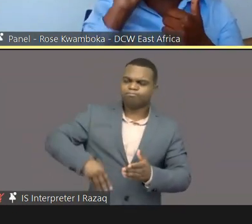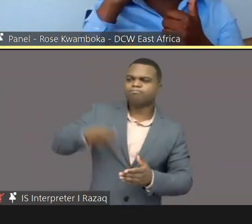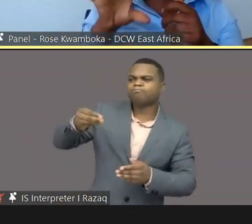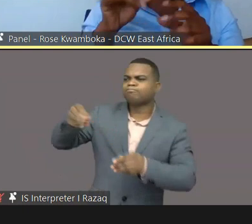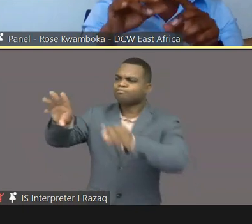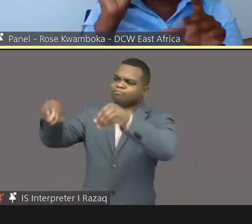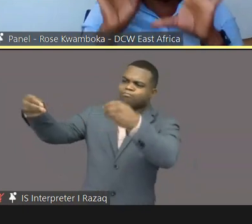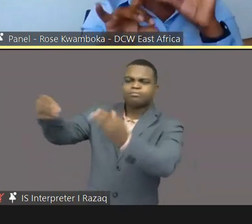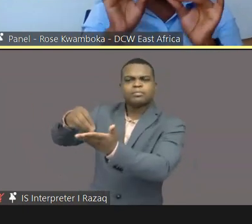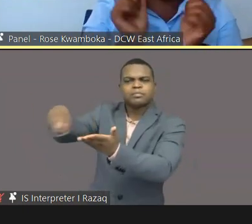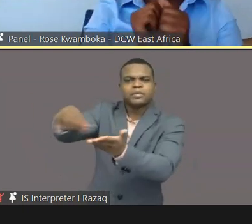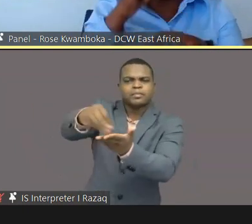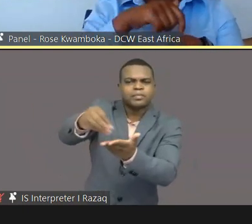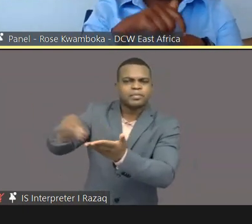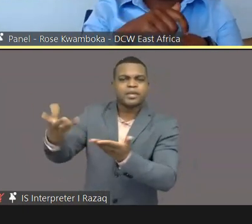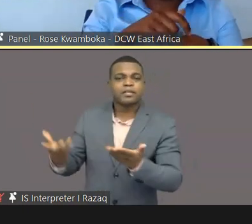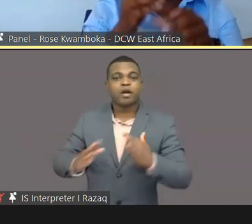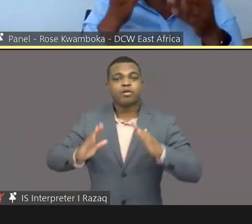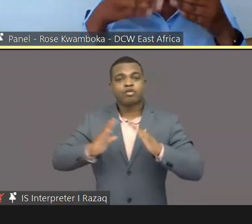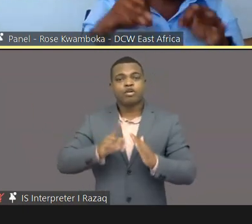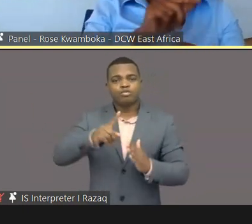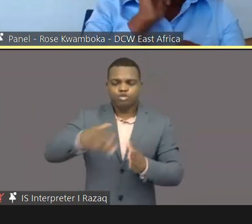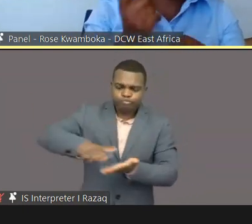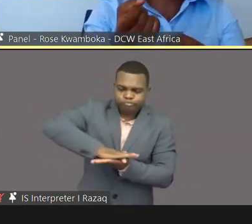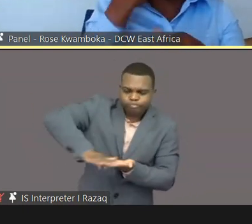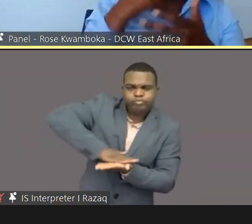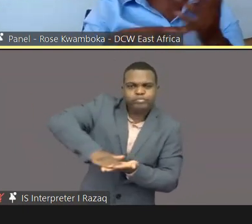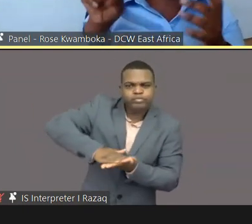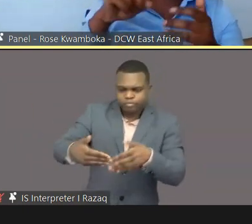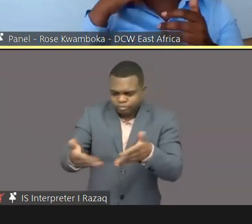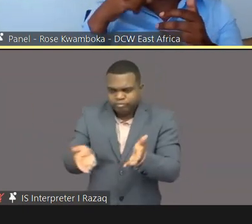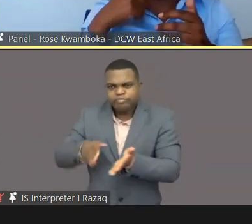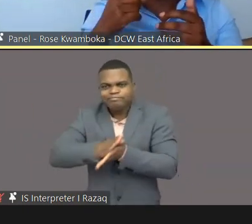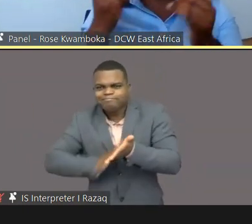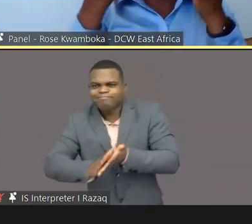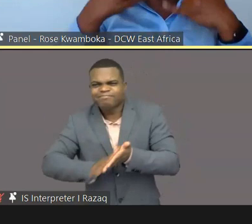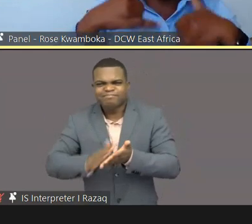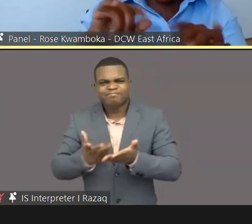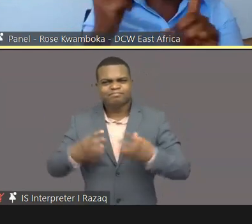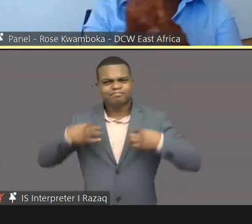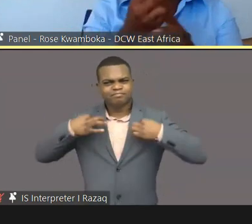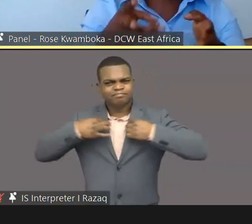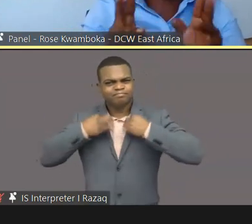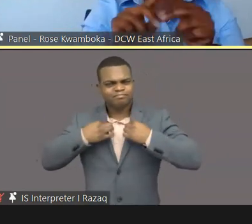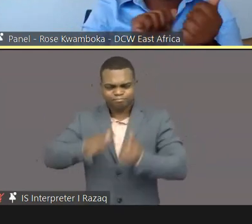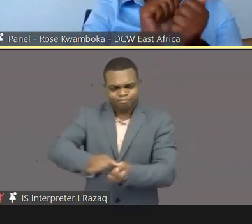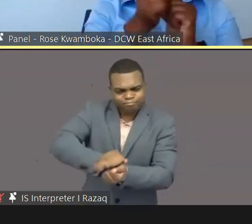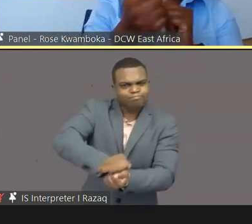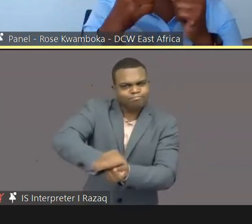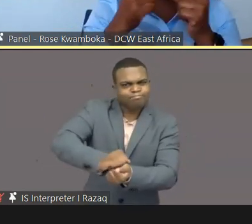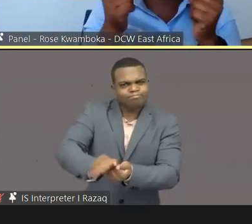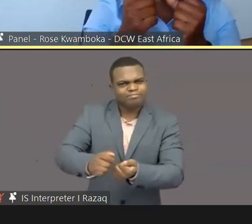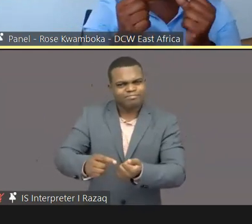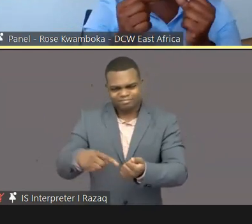challenging. They will start picking up with time. And if they don't understand what you're saying, try a